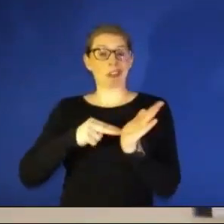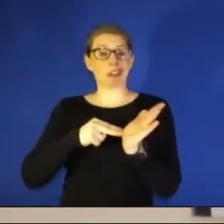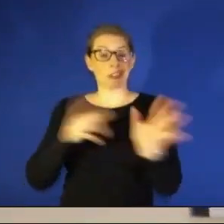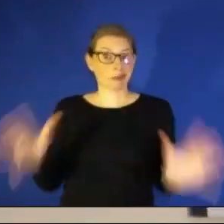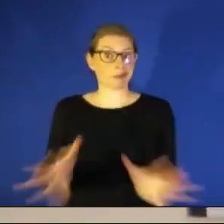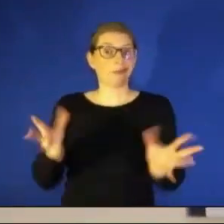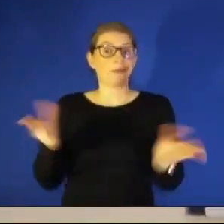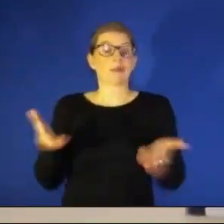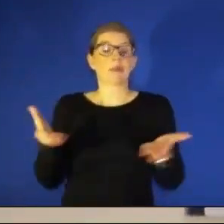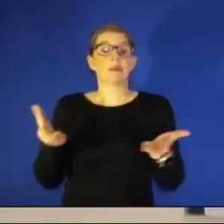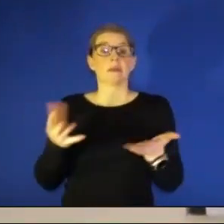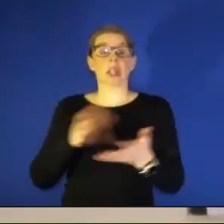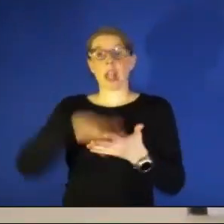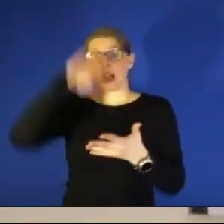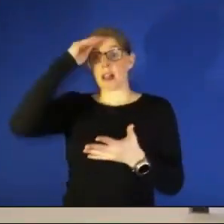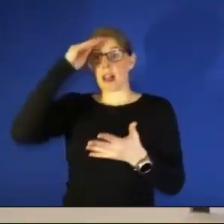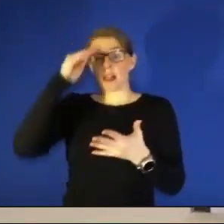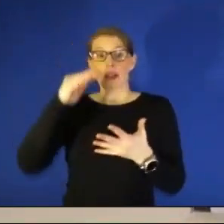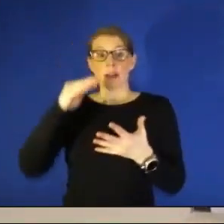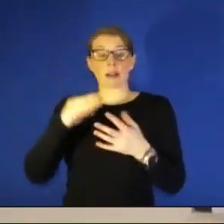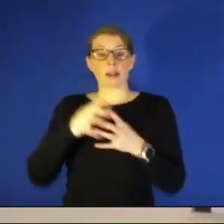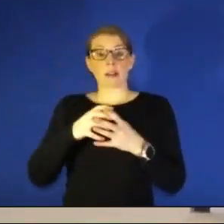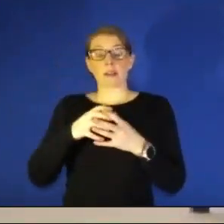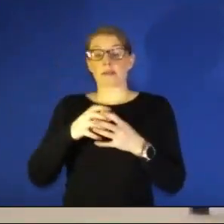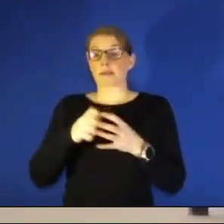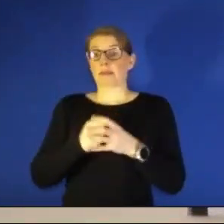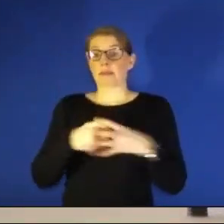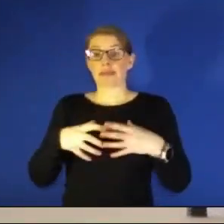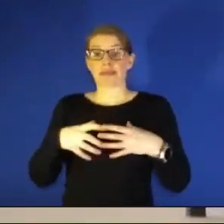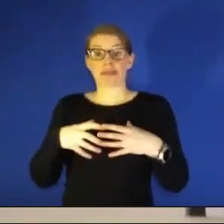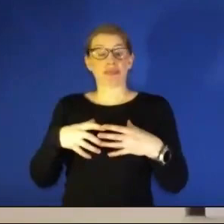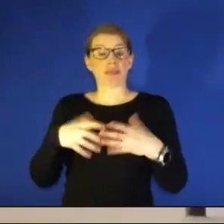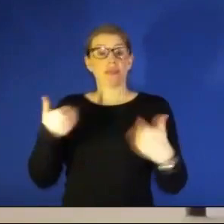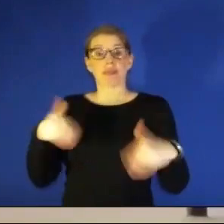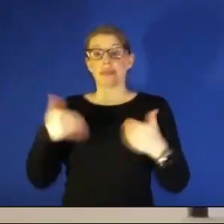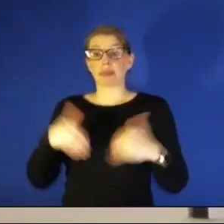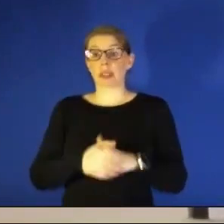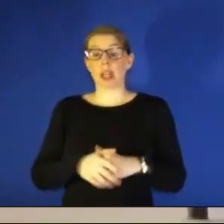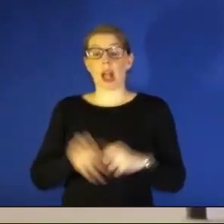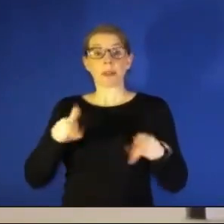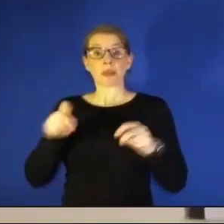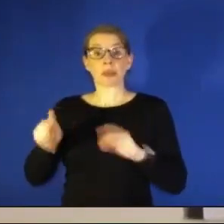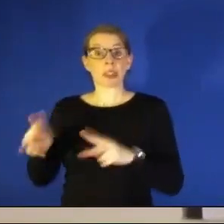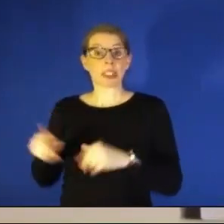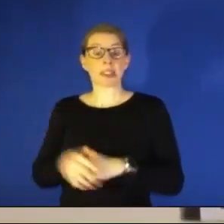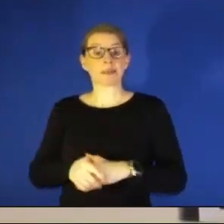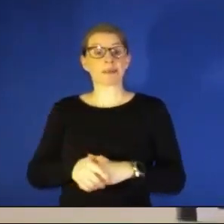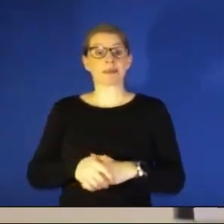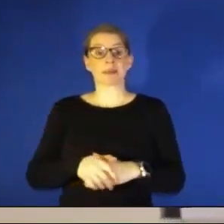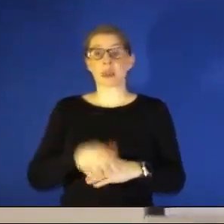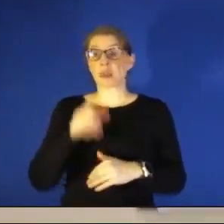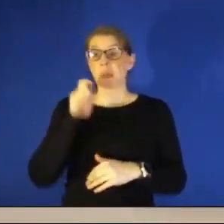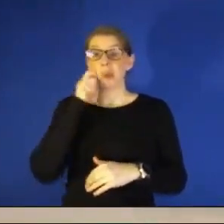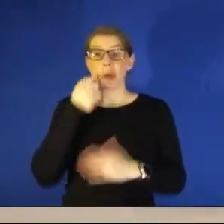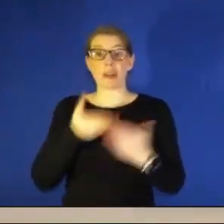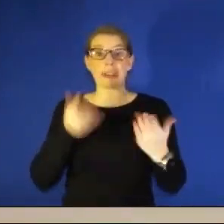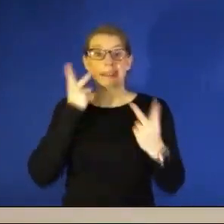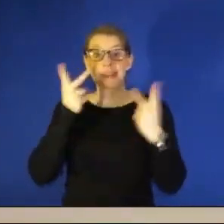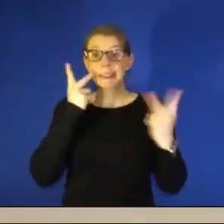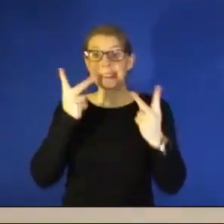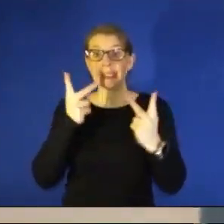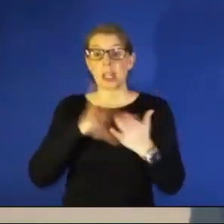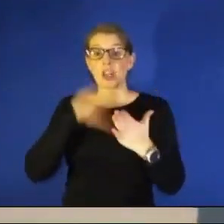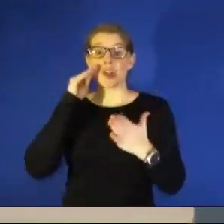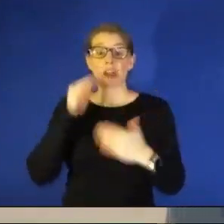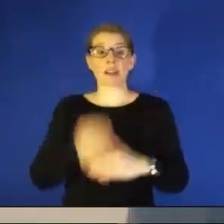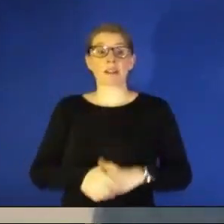learn, there's a lot of room for growth, and it's just a lot of opportunity and cool things to see and learn. You both, Katie